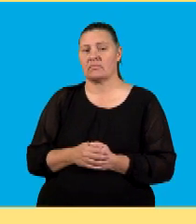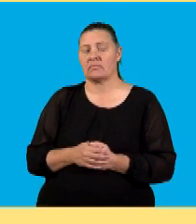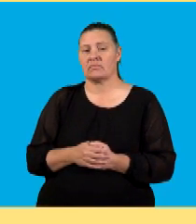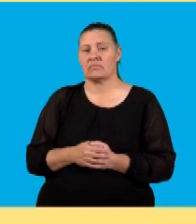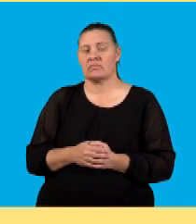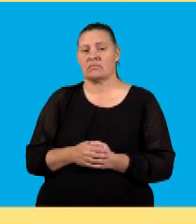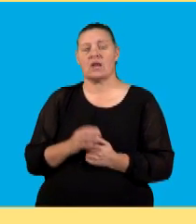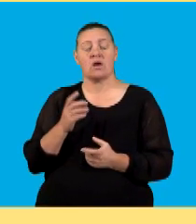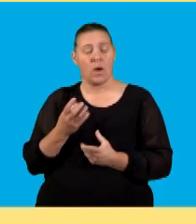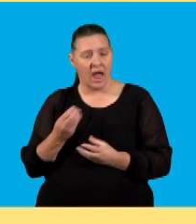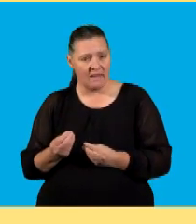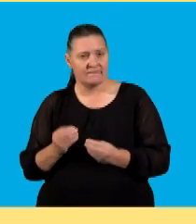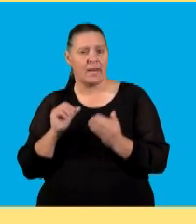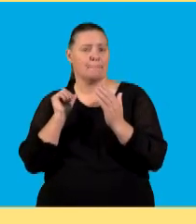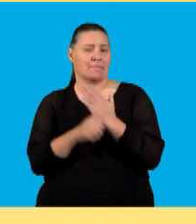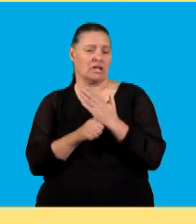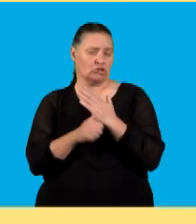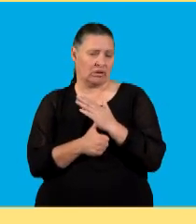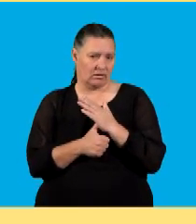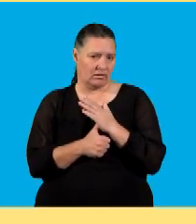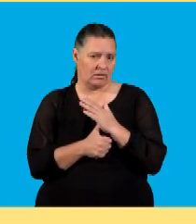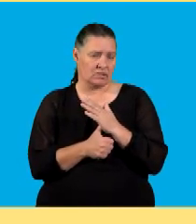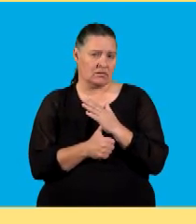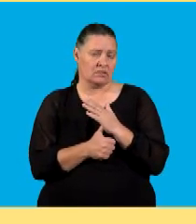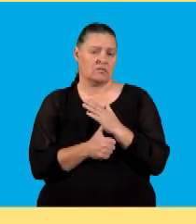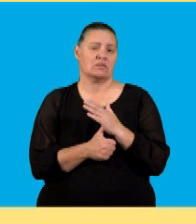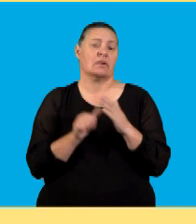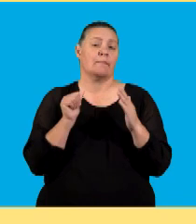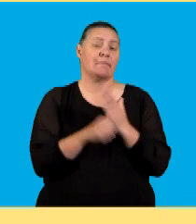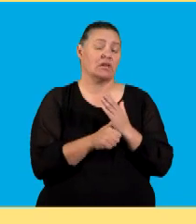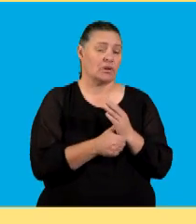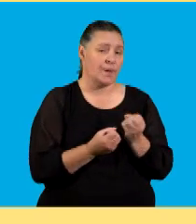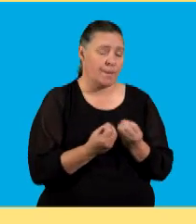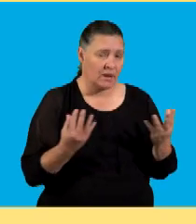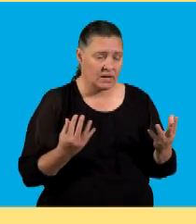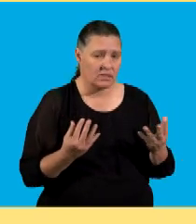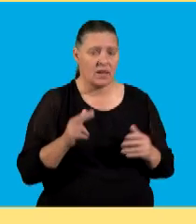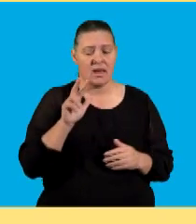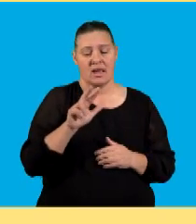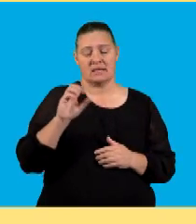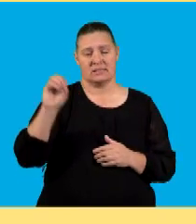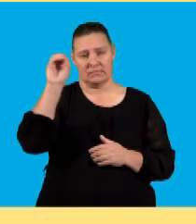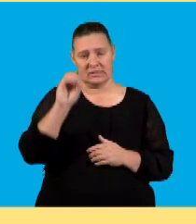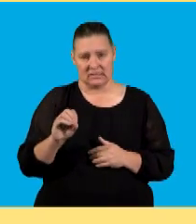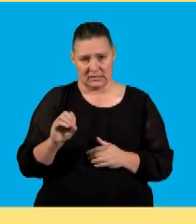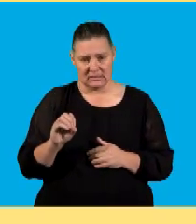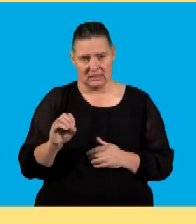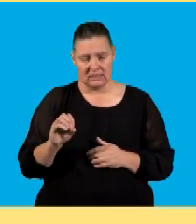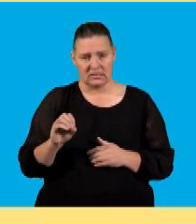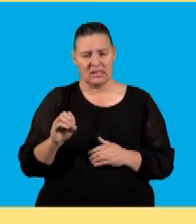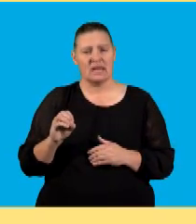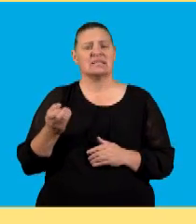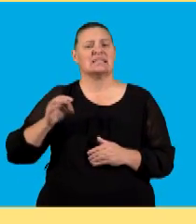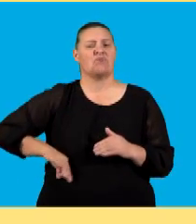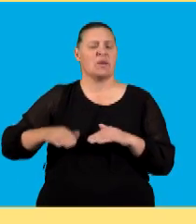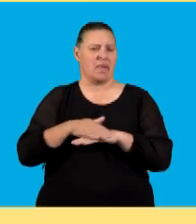on the deduction, we have pension fund, and pension fund, it is 8% of